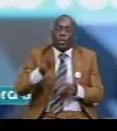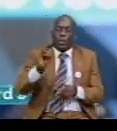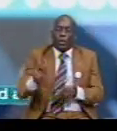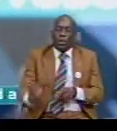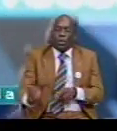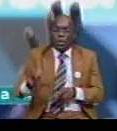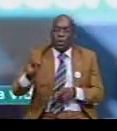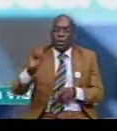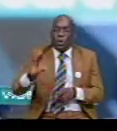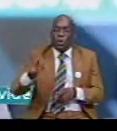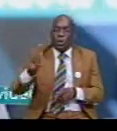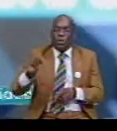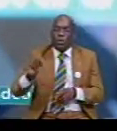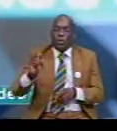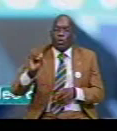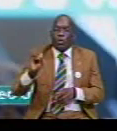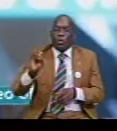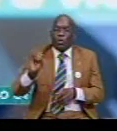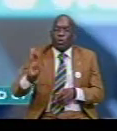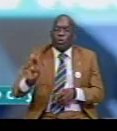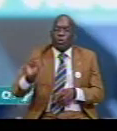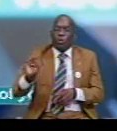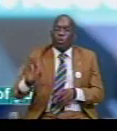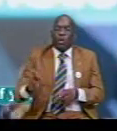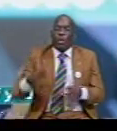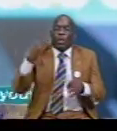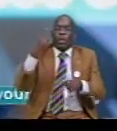year, I got